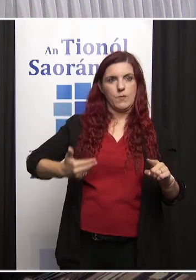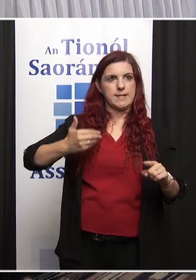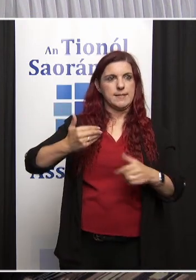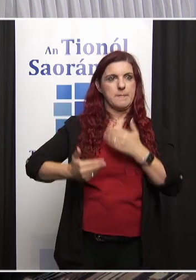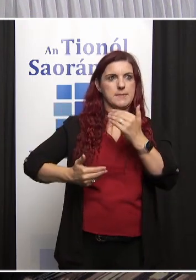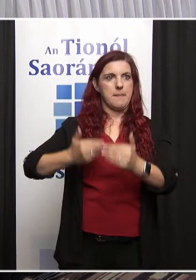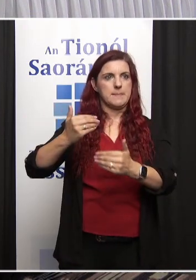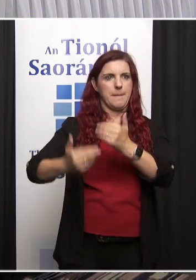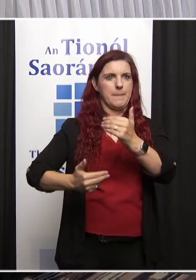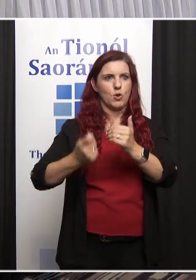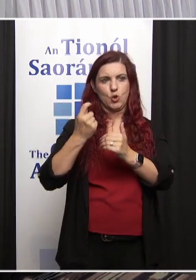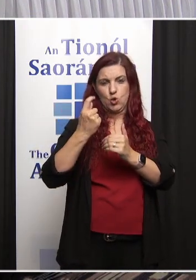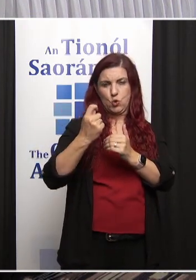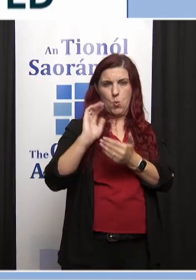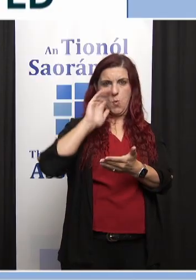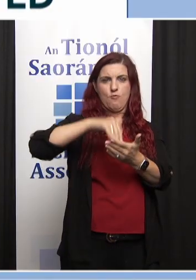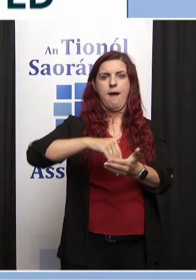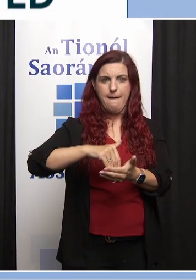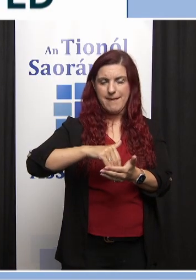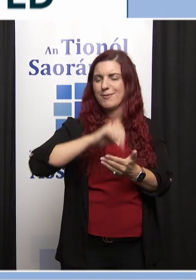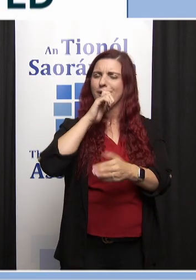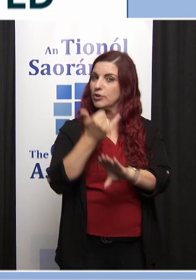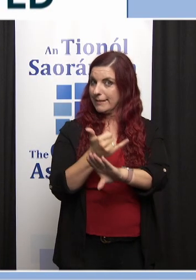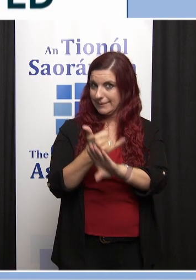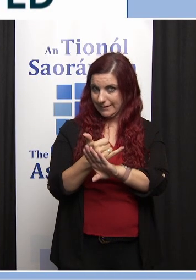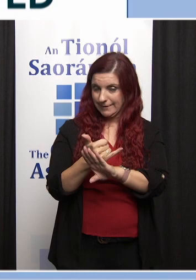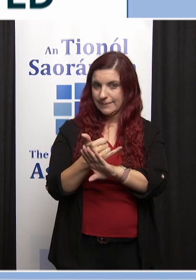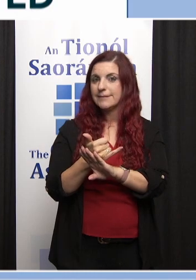our destination. We're not there yet, and as I said, we have some